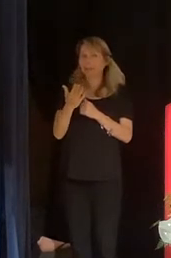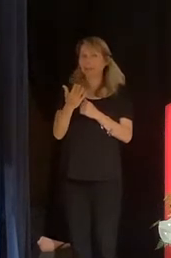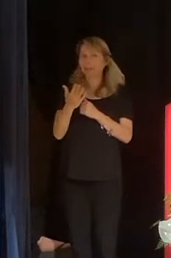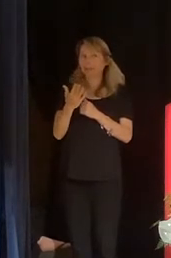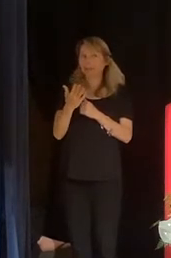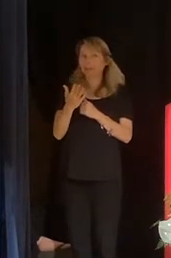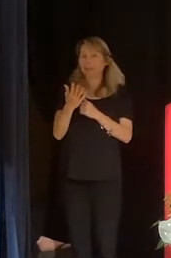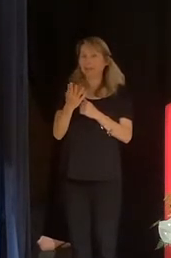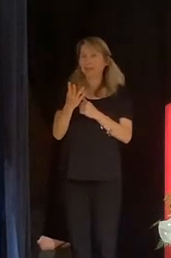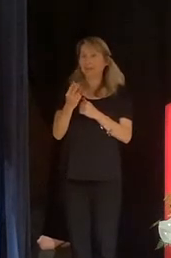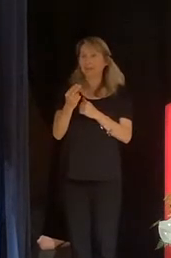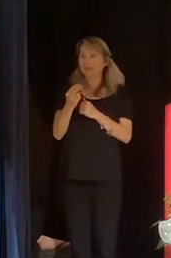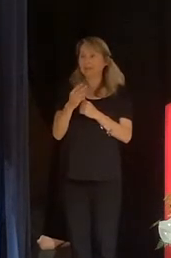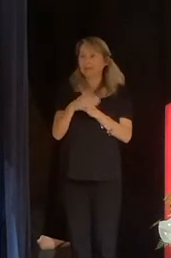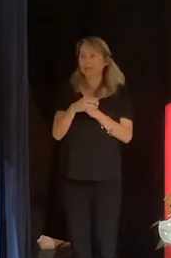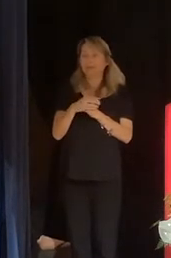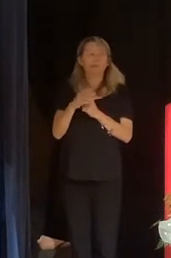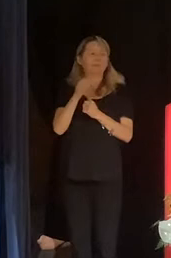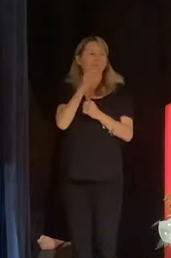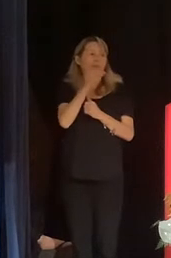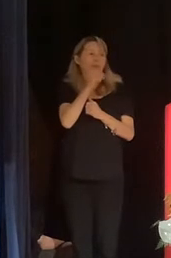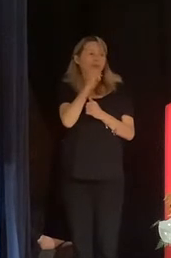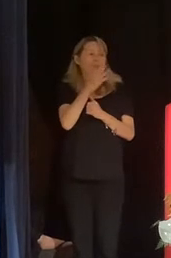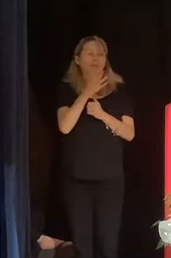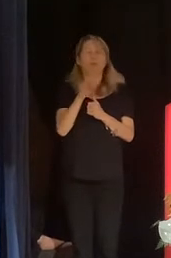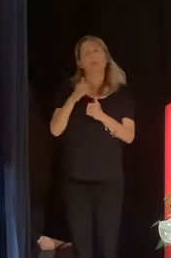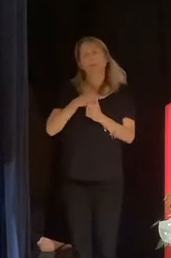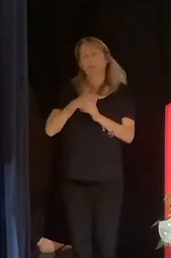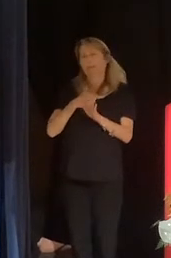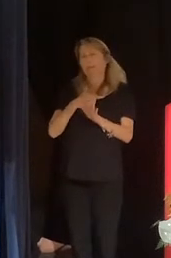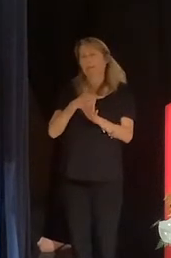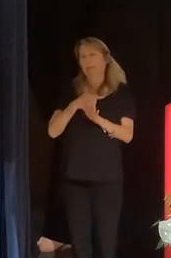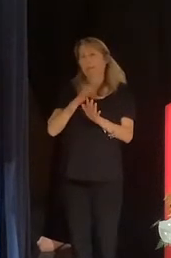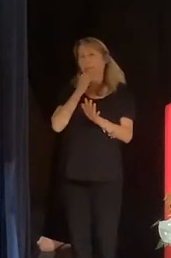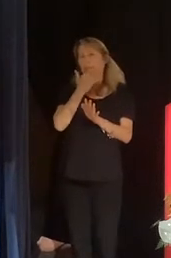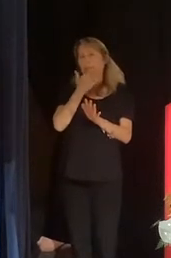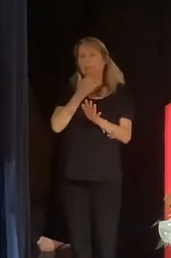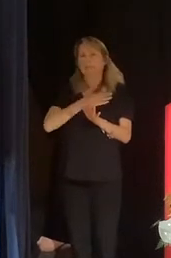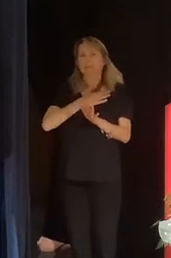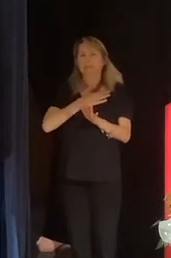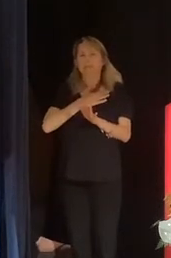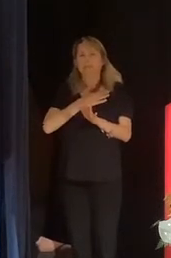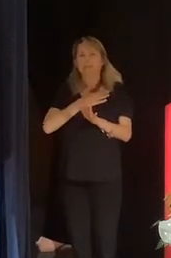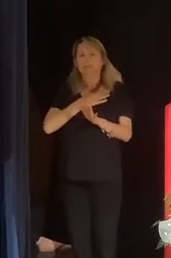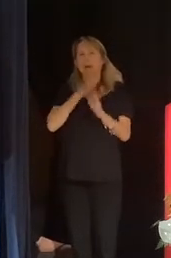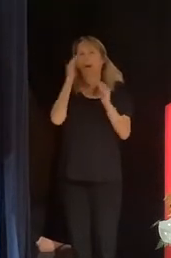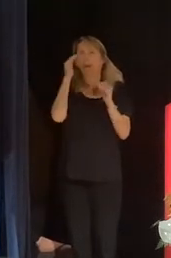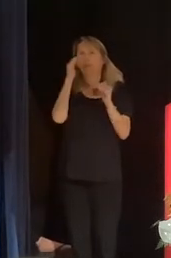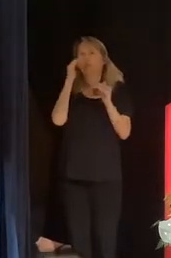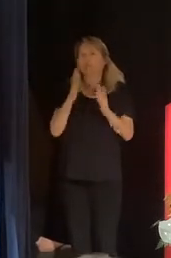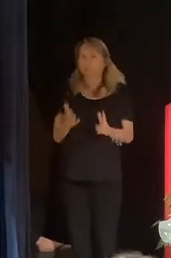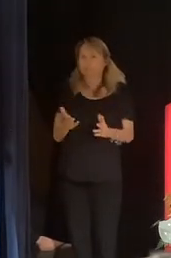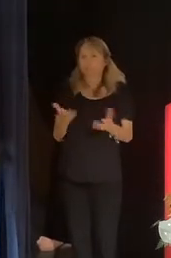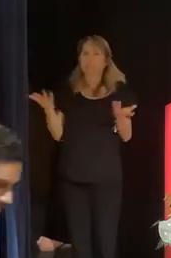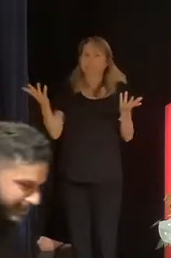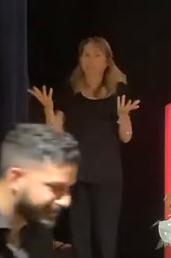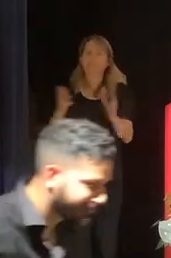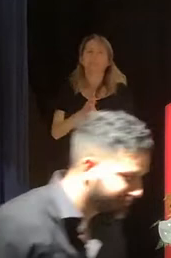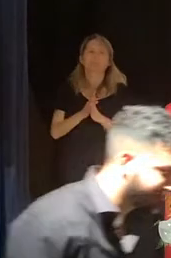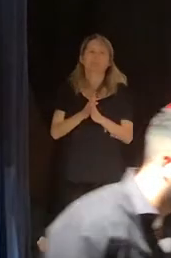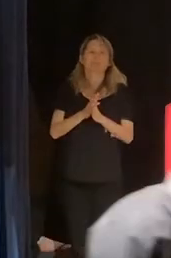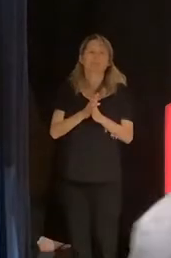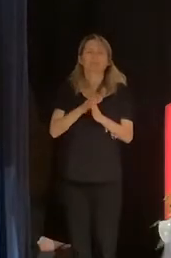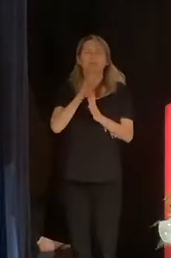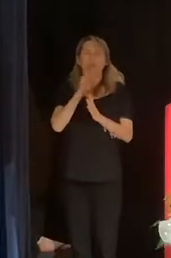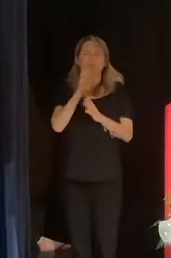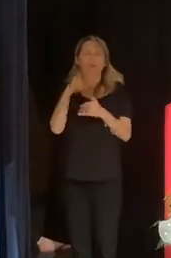Okay, sorry. I, my my my hopes were brought up and now they're brought down, but that's okay. I'm